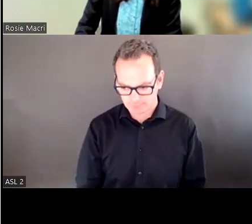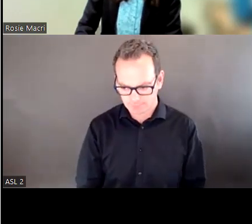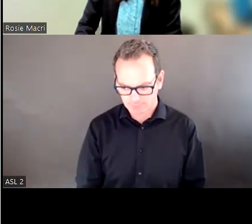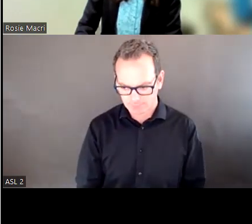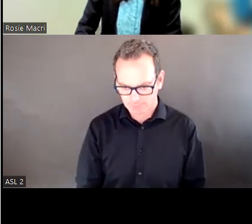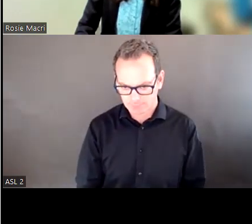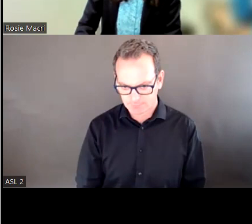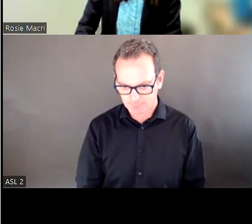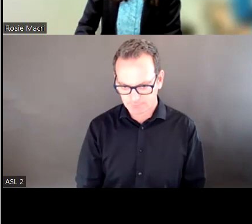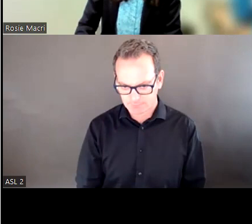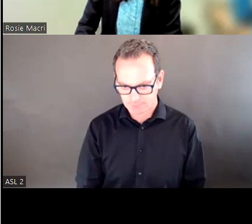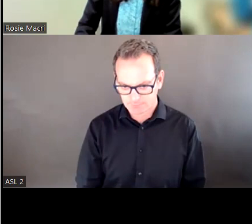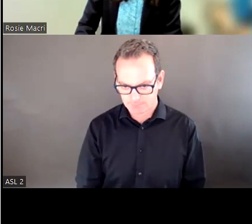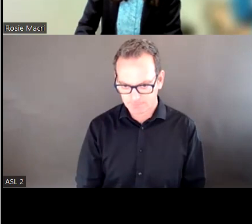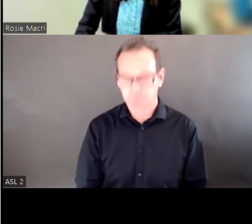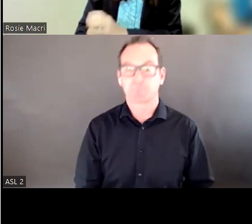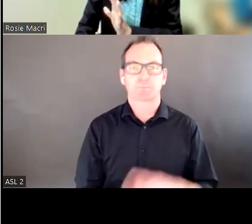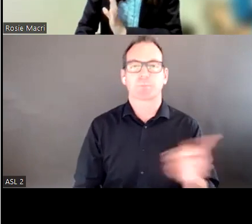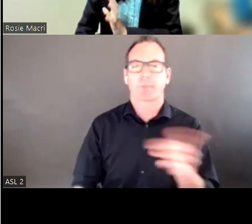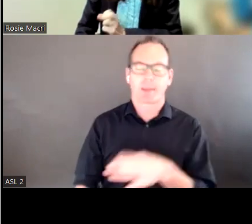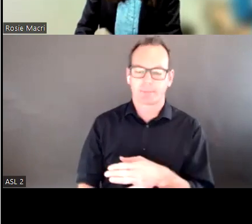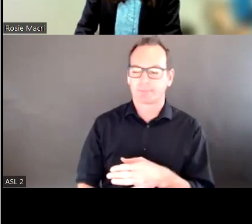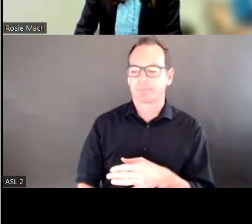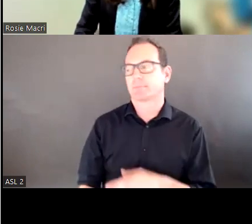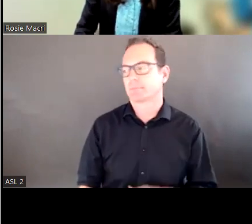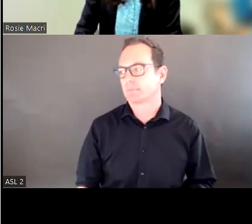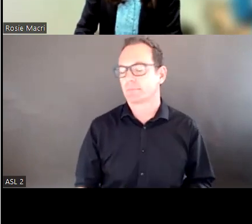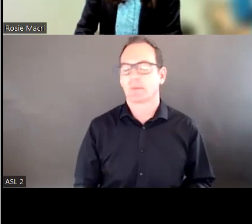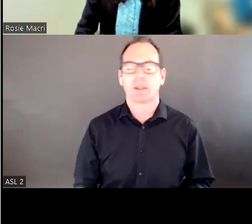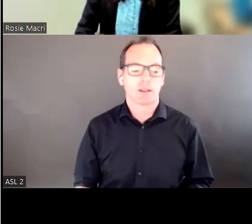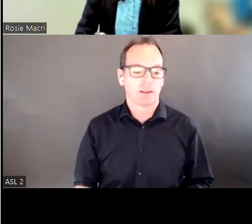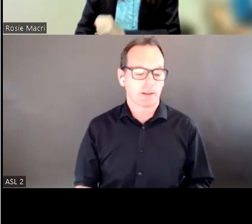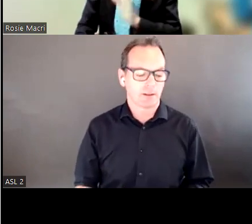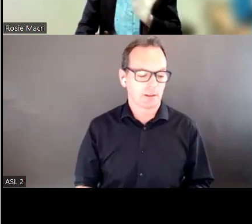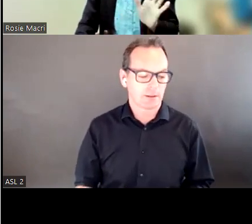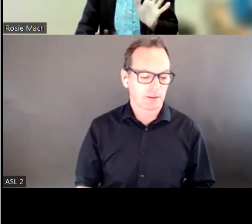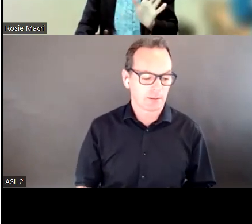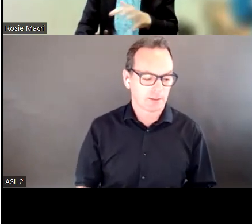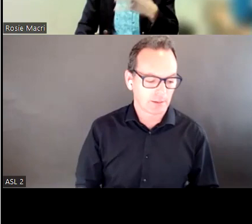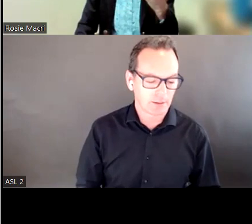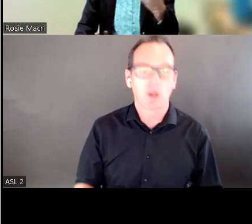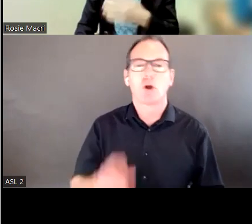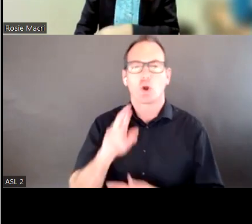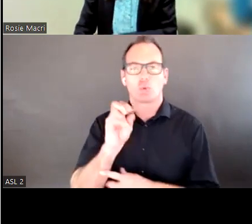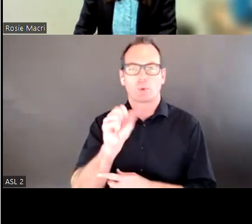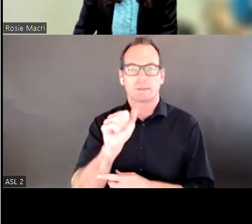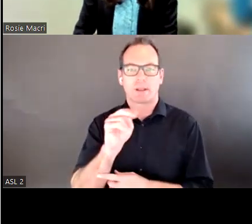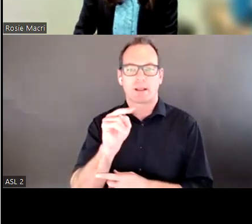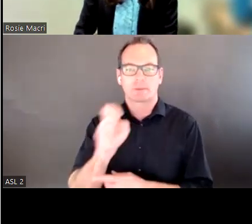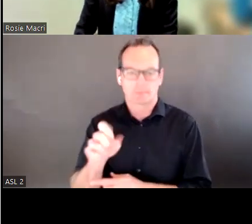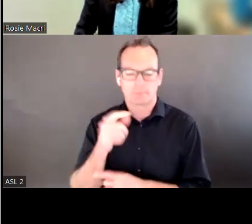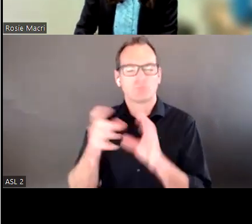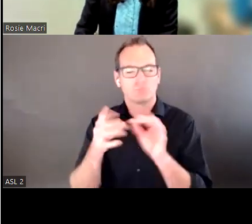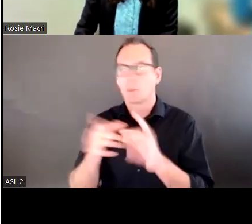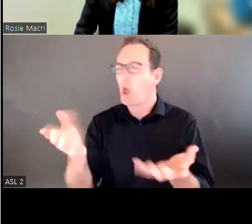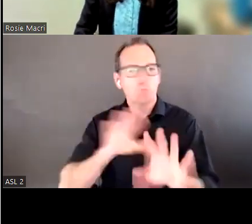We'll give it a few more seconds just for you to think about yes or no, your first impression of this case. I know you don't have a lot of information. That might be some of what you enter